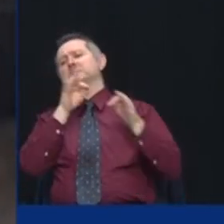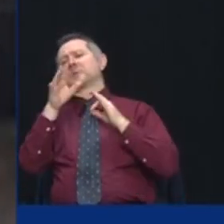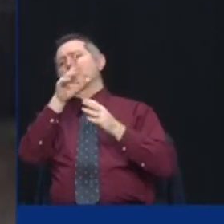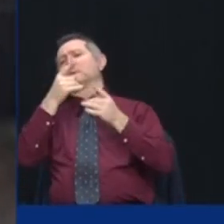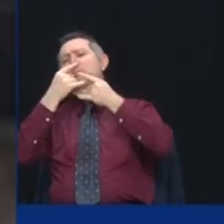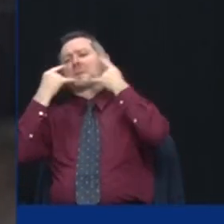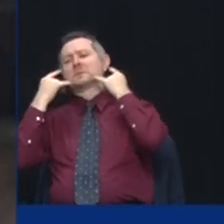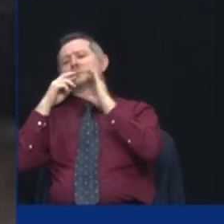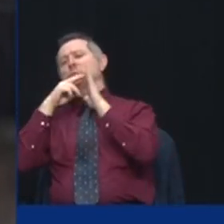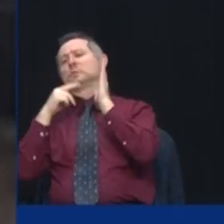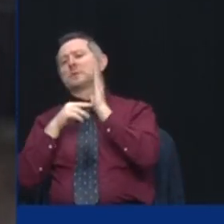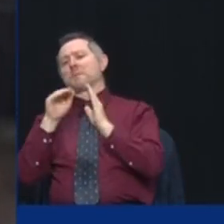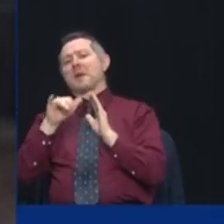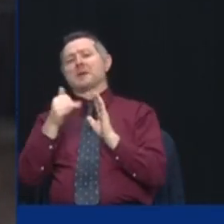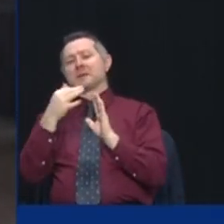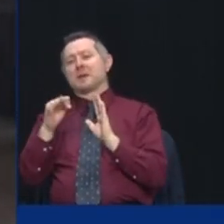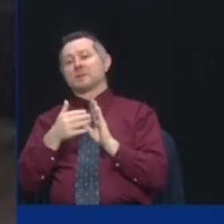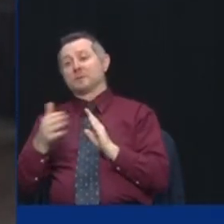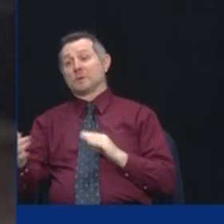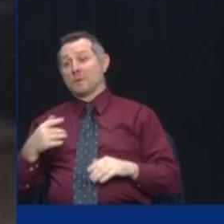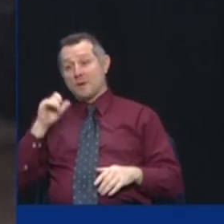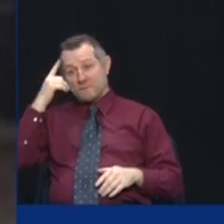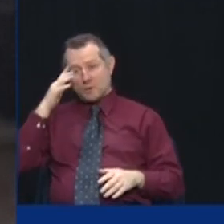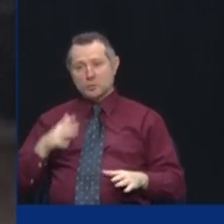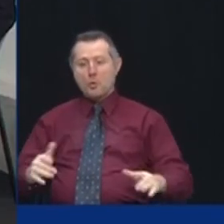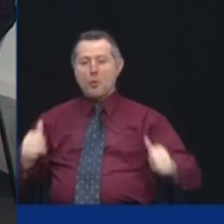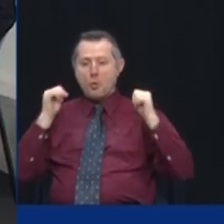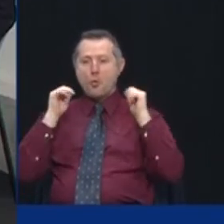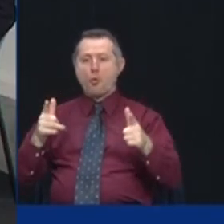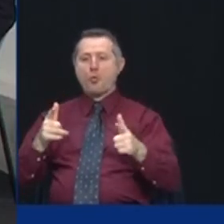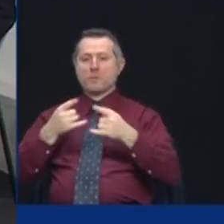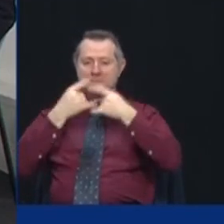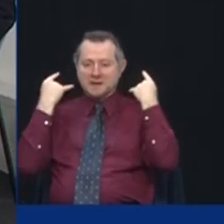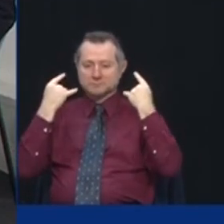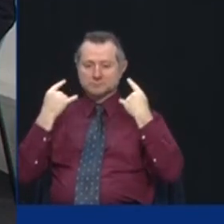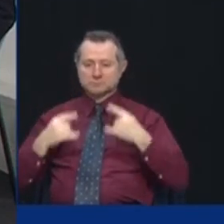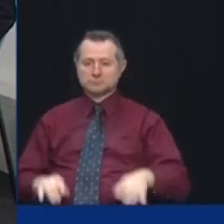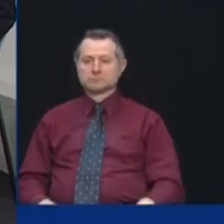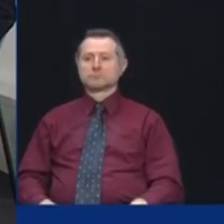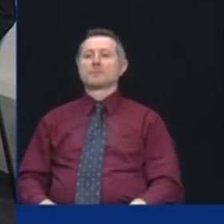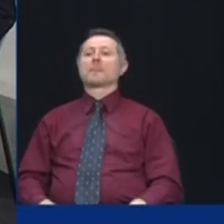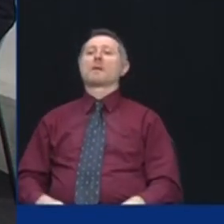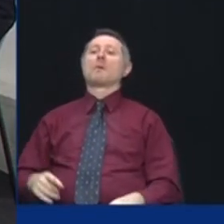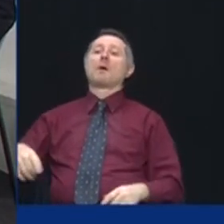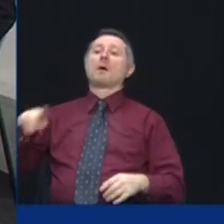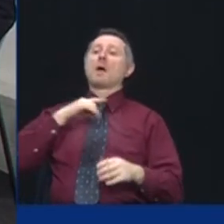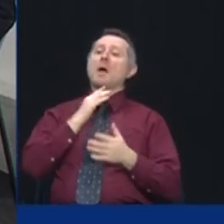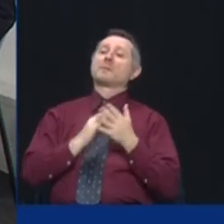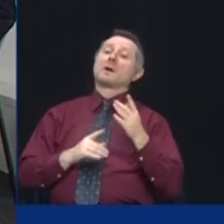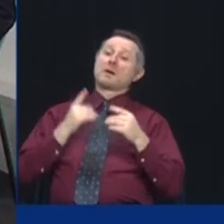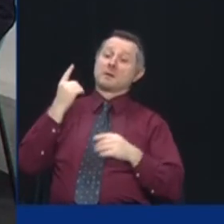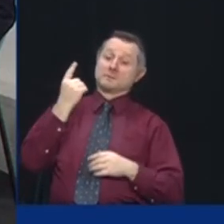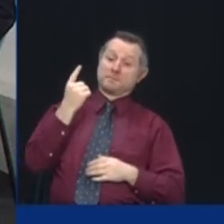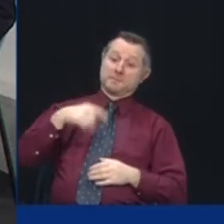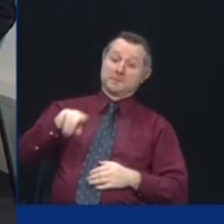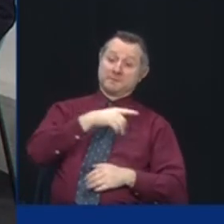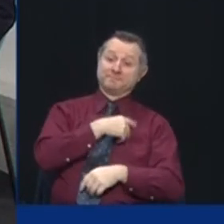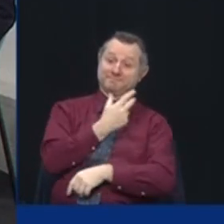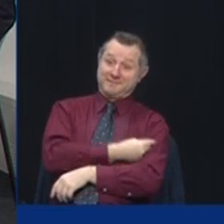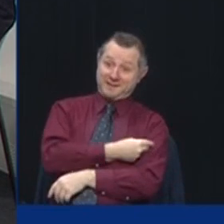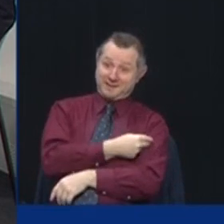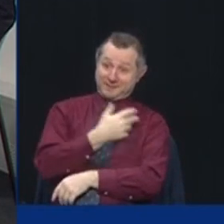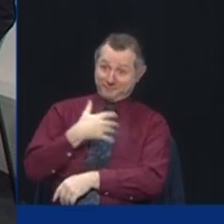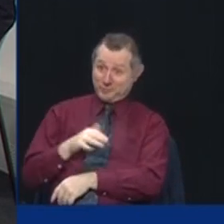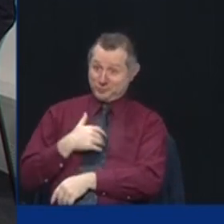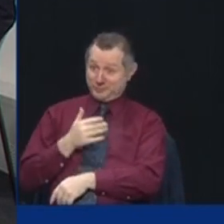19th? Everyone is still Everyone required? wears a mask. Everyone wears a mask? If somebody gets a shot at a game, when and where will their next shot